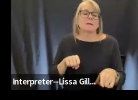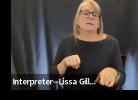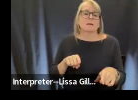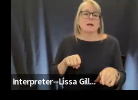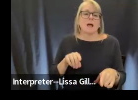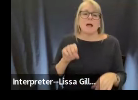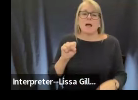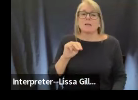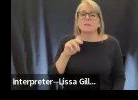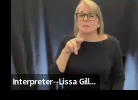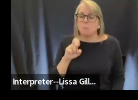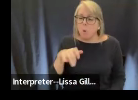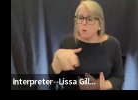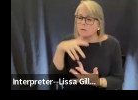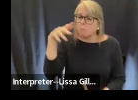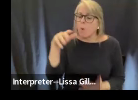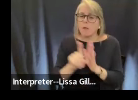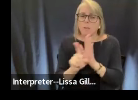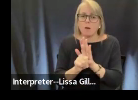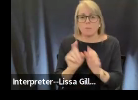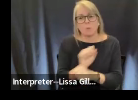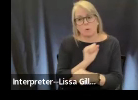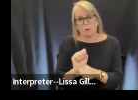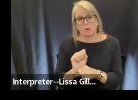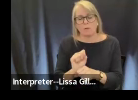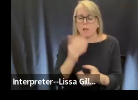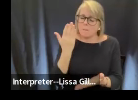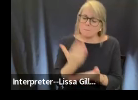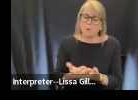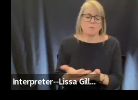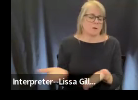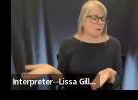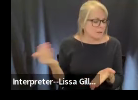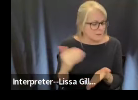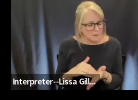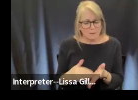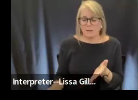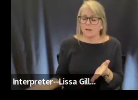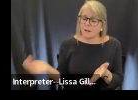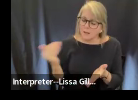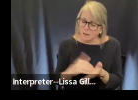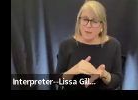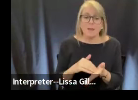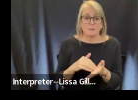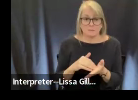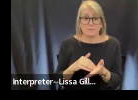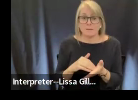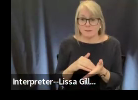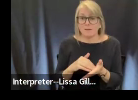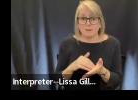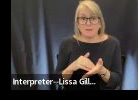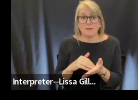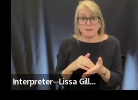alarm. Smoke alarms have been proven time and time again to be the difference between life and